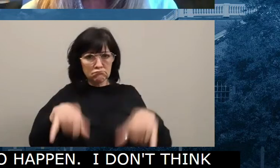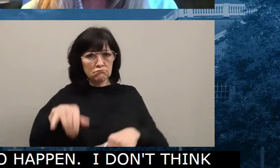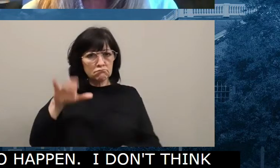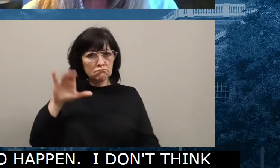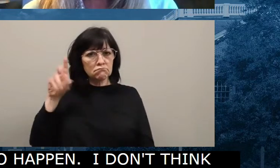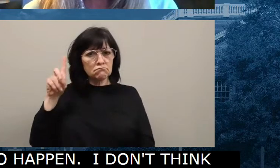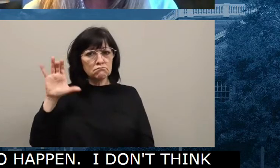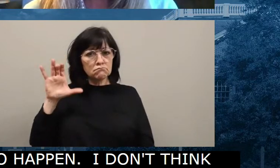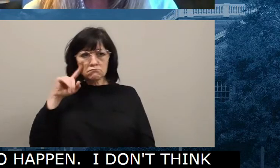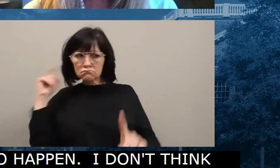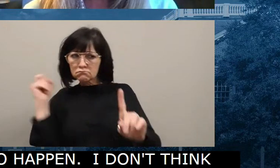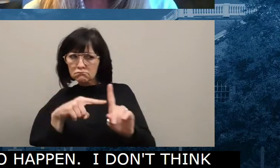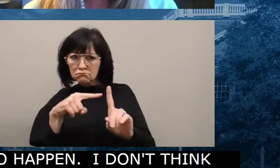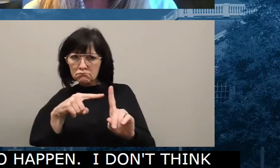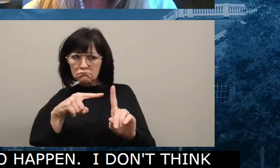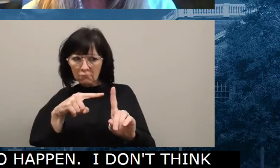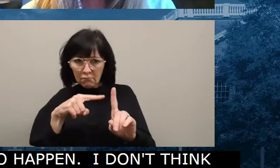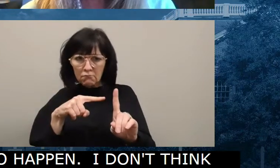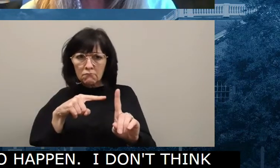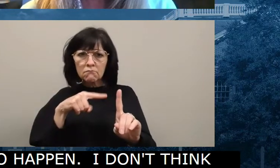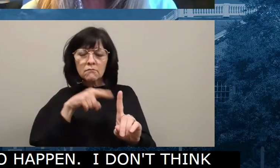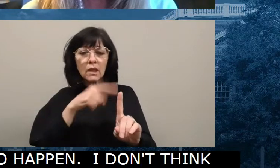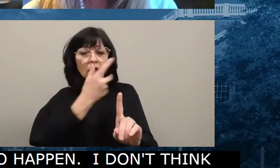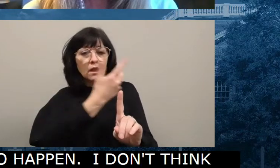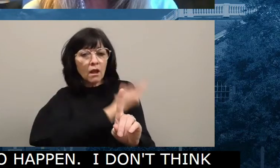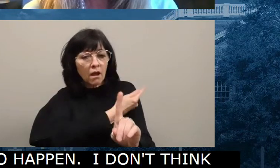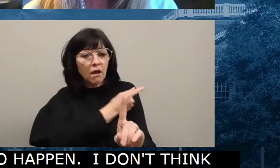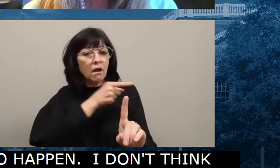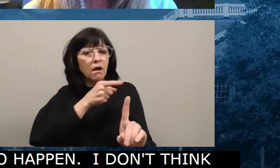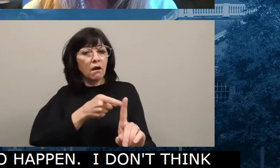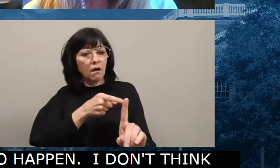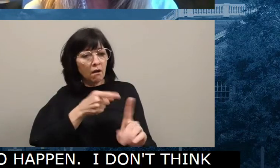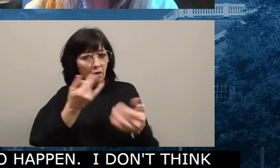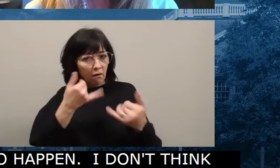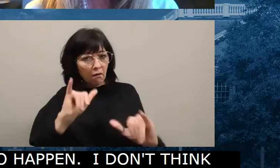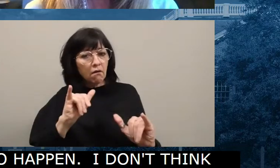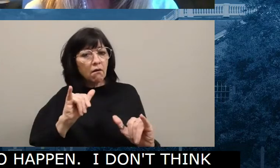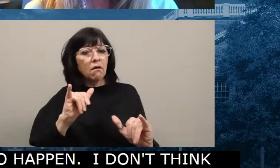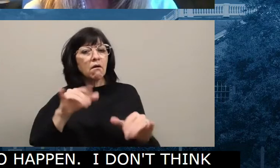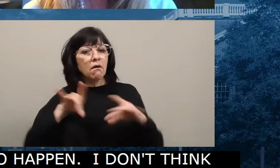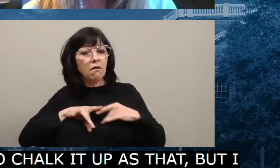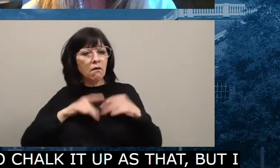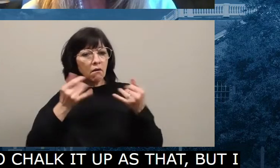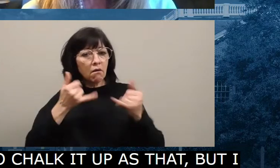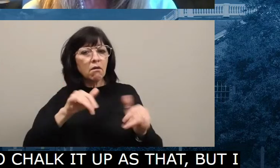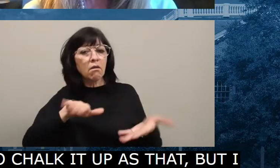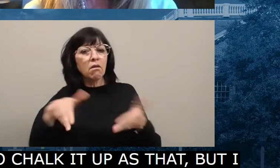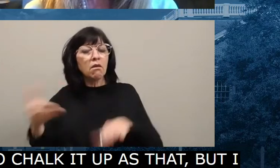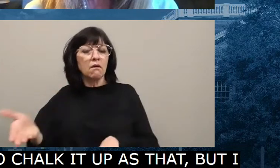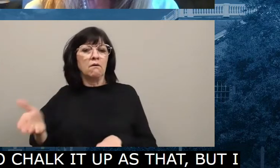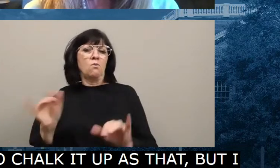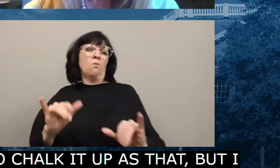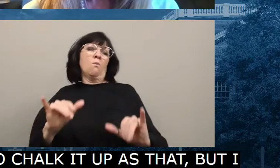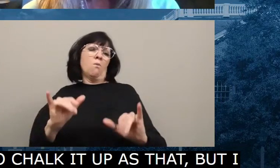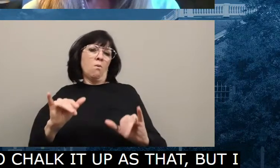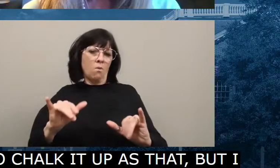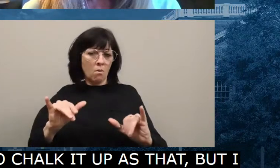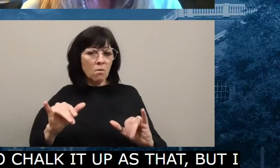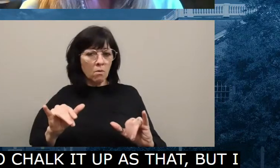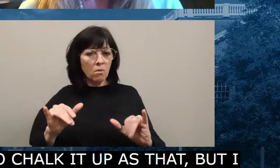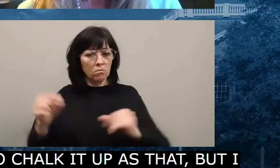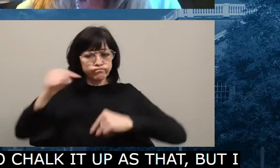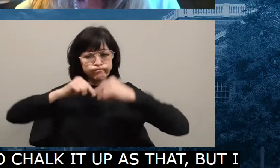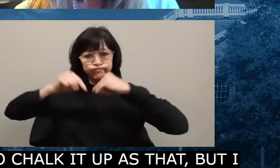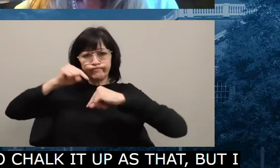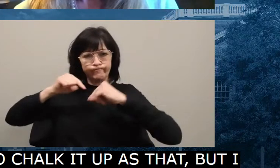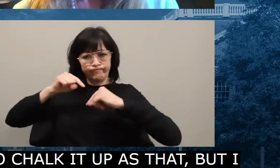that, but I can tell you that governors and states are eager to get going again. Dr. Rattay, any thoughts